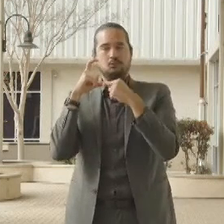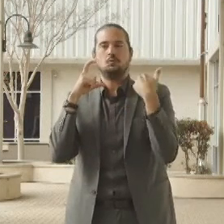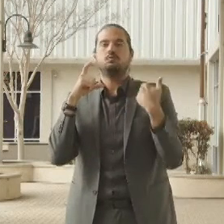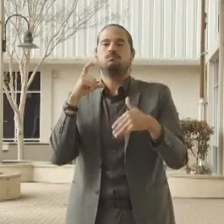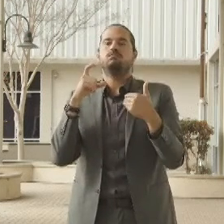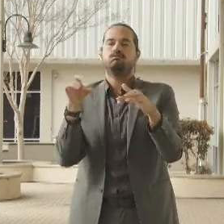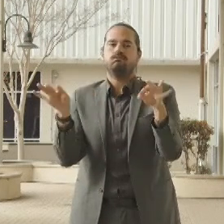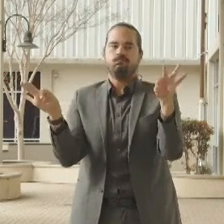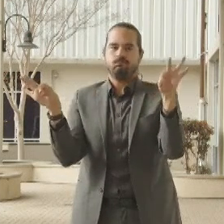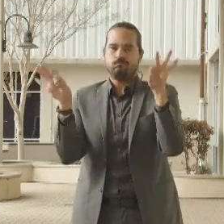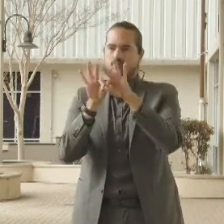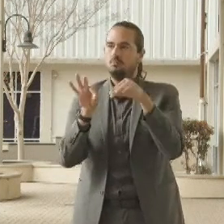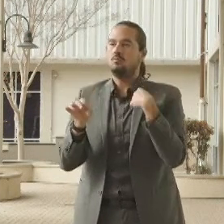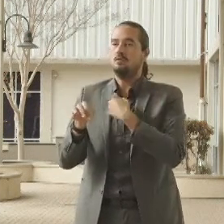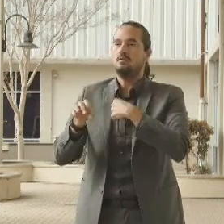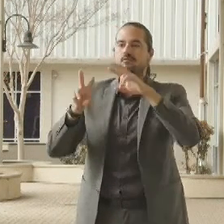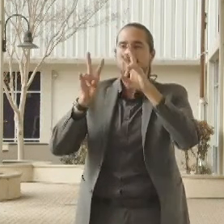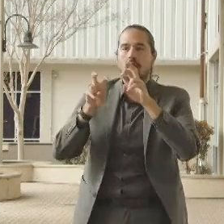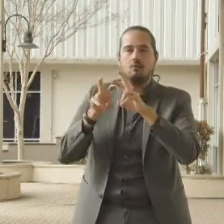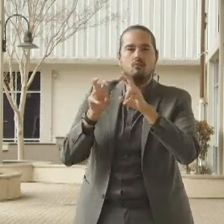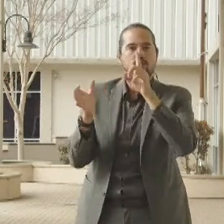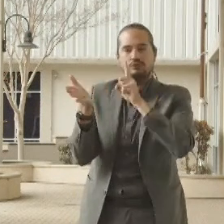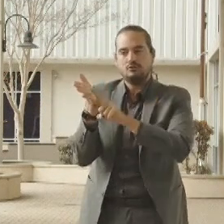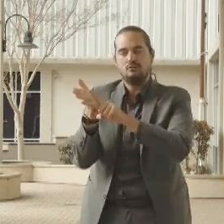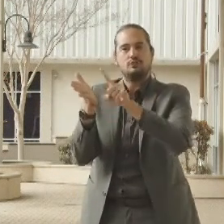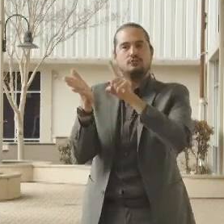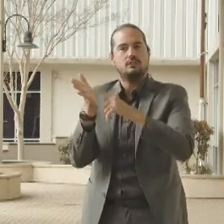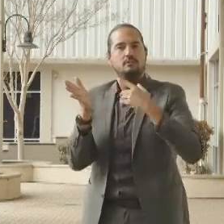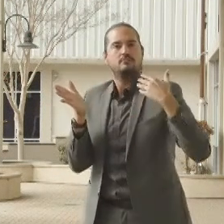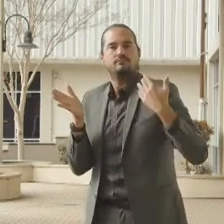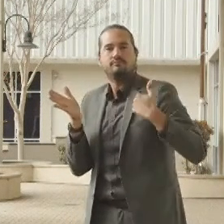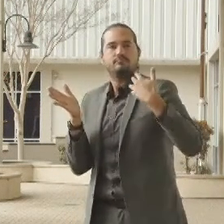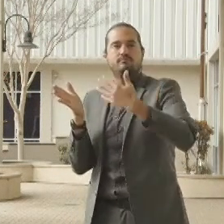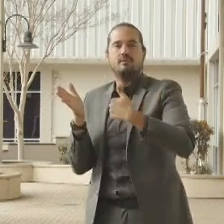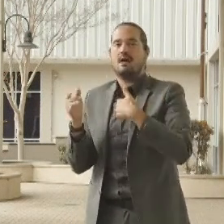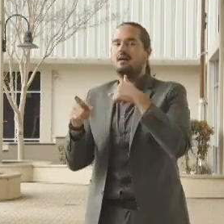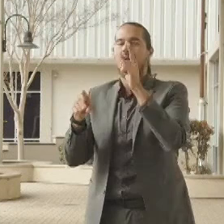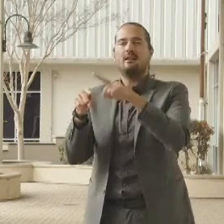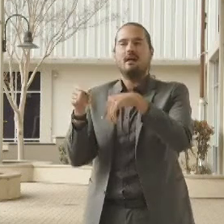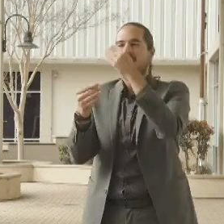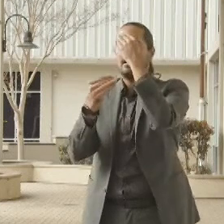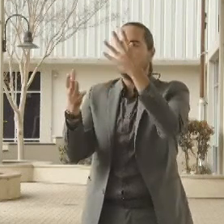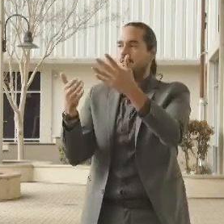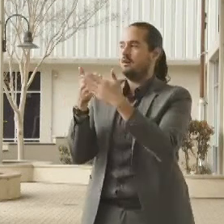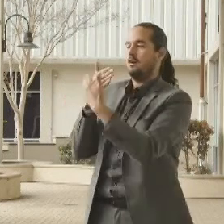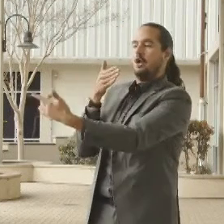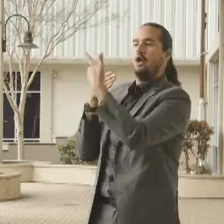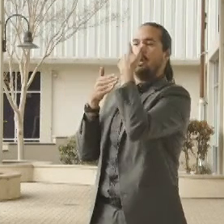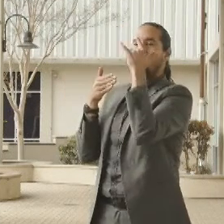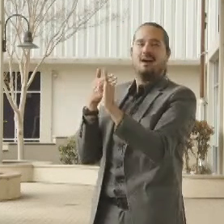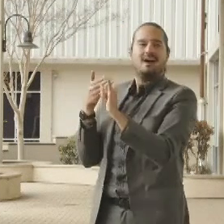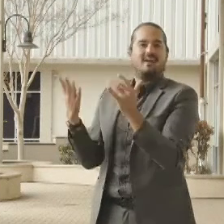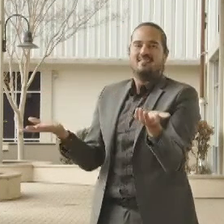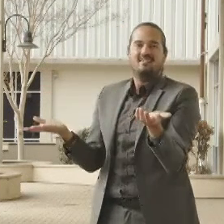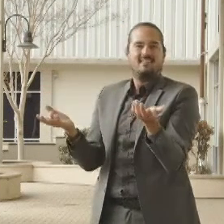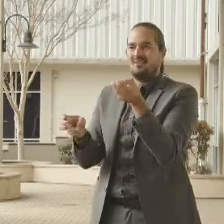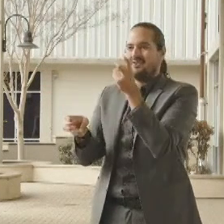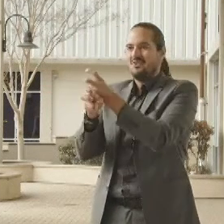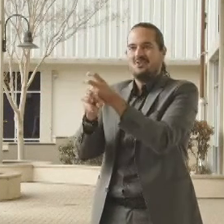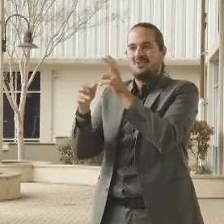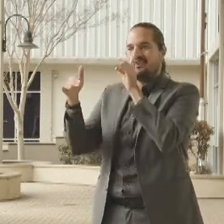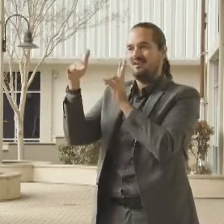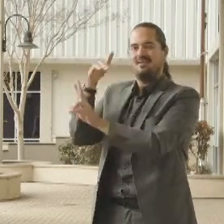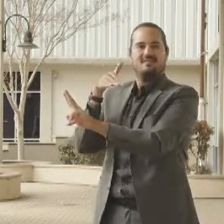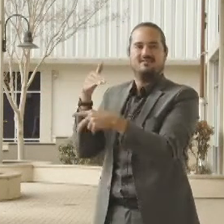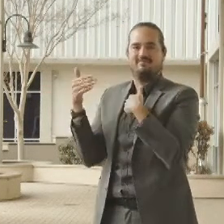you right now what's ahead for masking, because it's a little bit difficult to tell exactly how fast